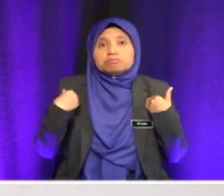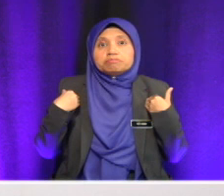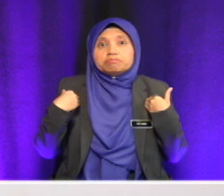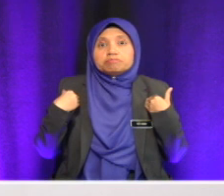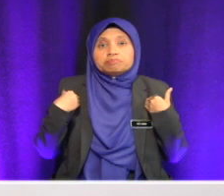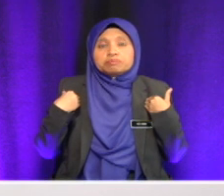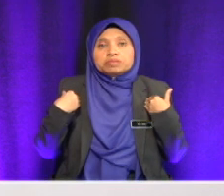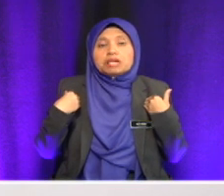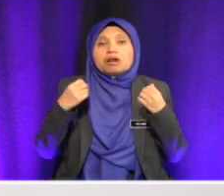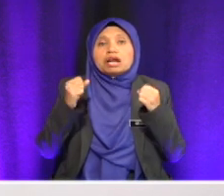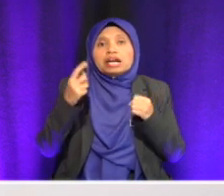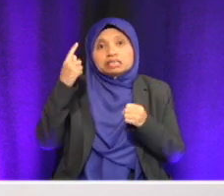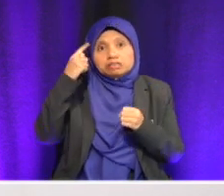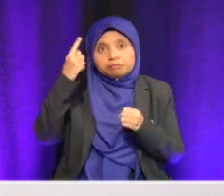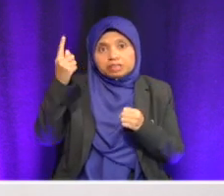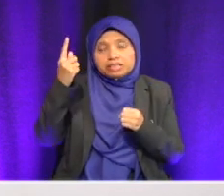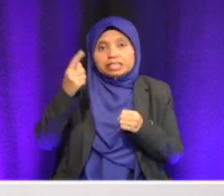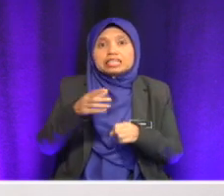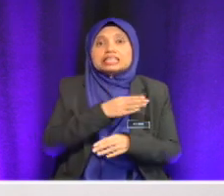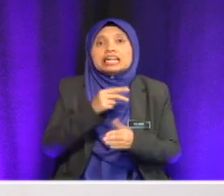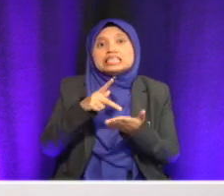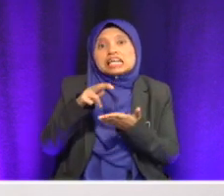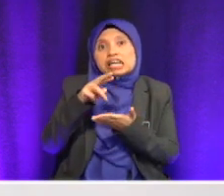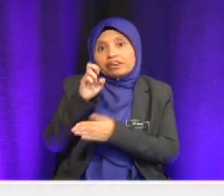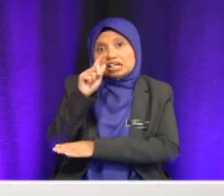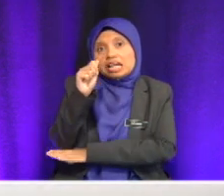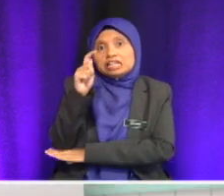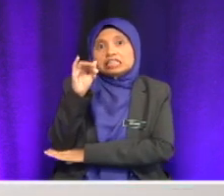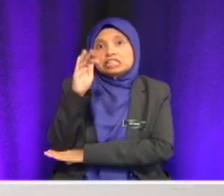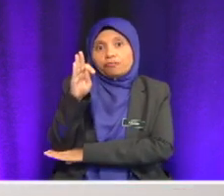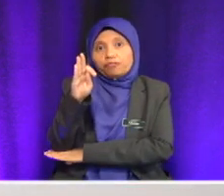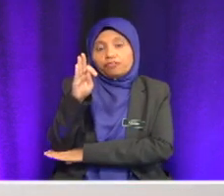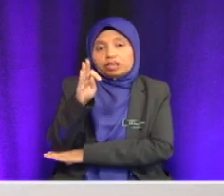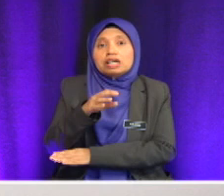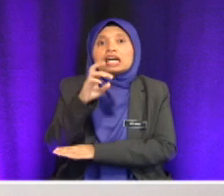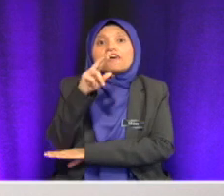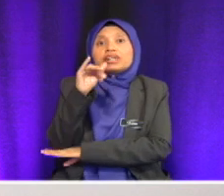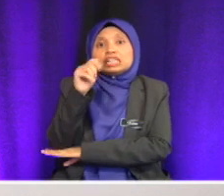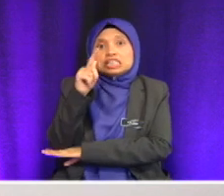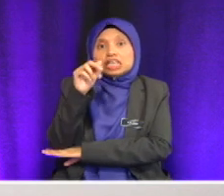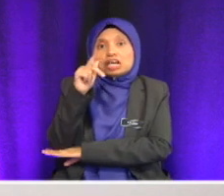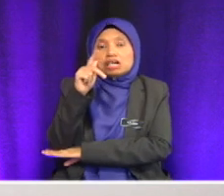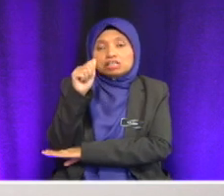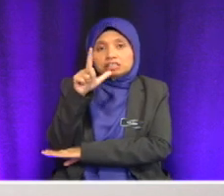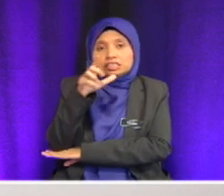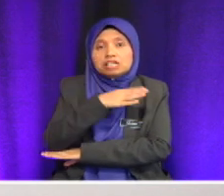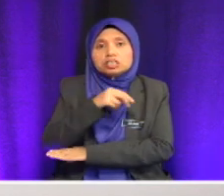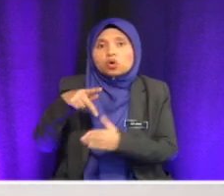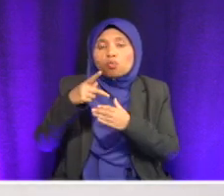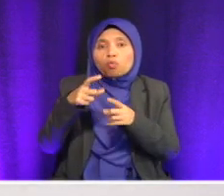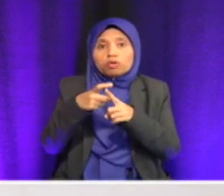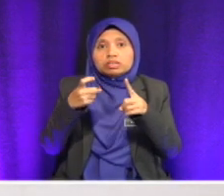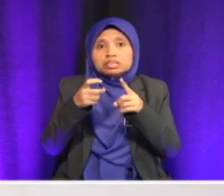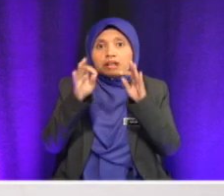to think critically and creatively. Wow. Interesting. So Critical thinking. humans have high developed brain, which allow us